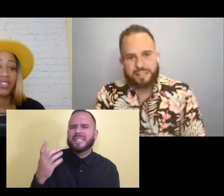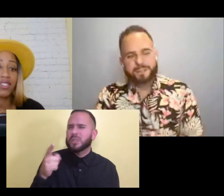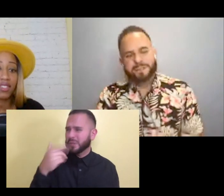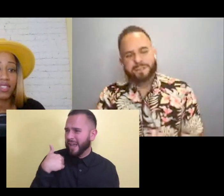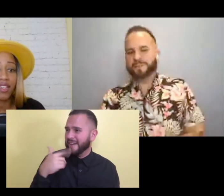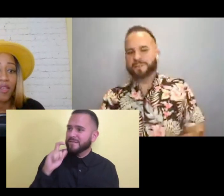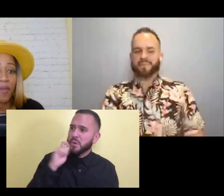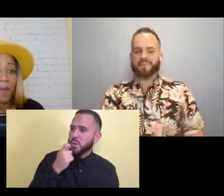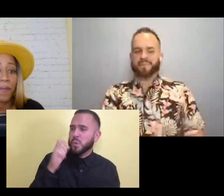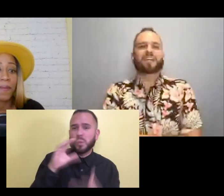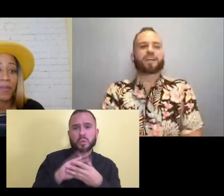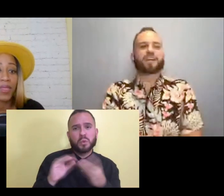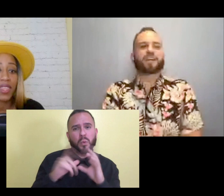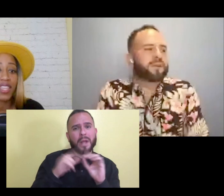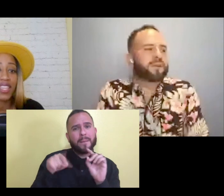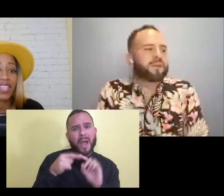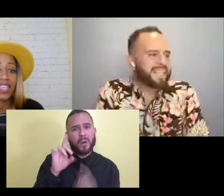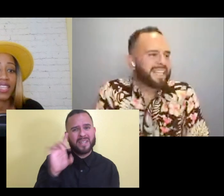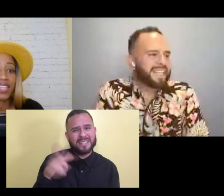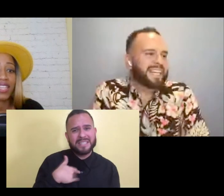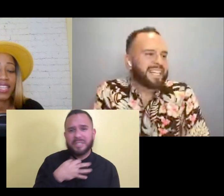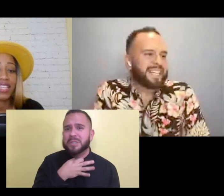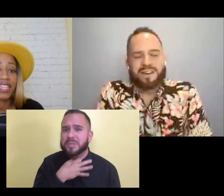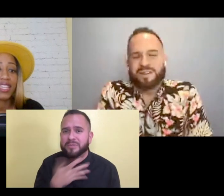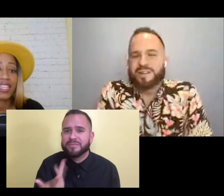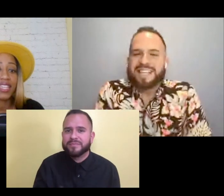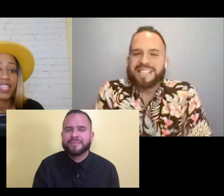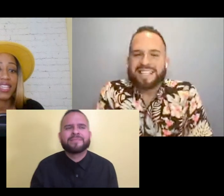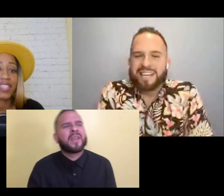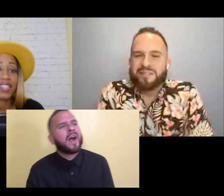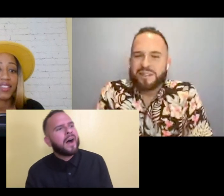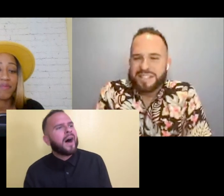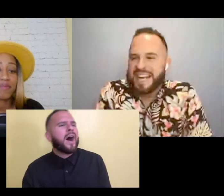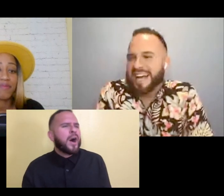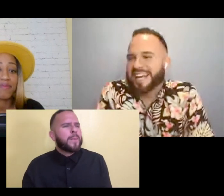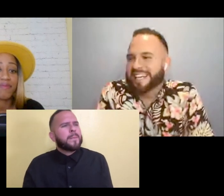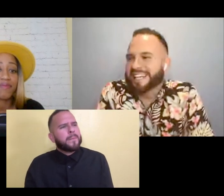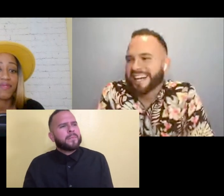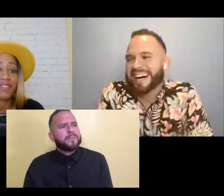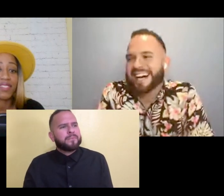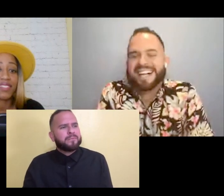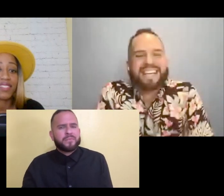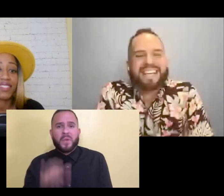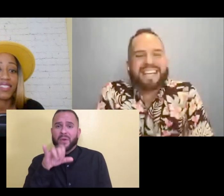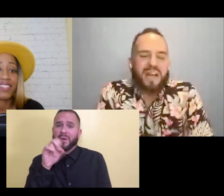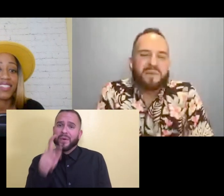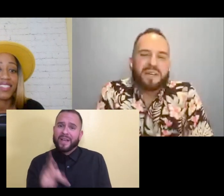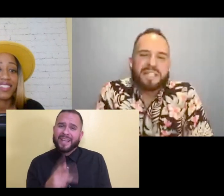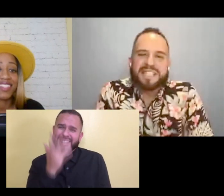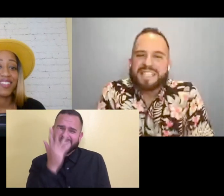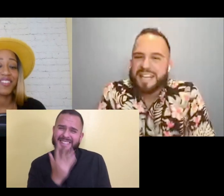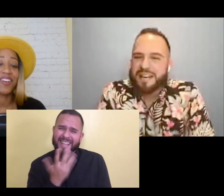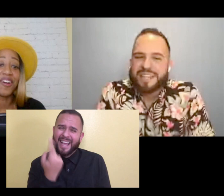Washington, D.C.? You know what? Oh, it's gonna get real sad. So